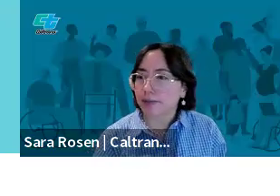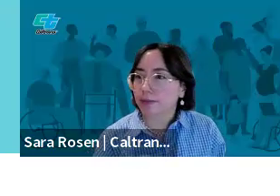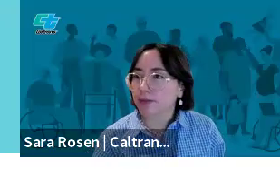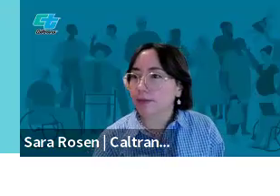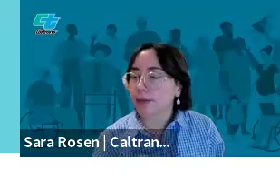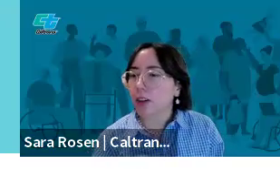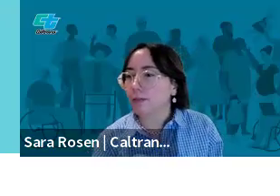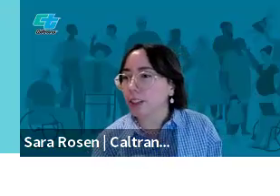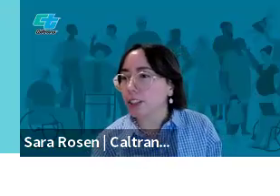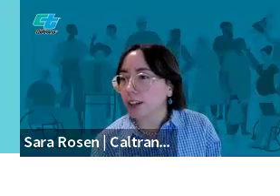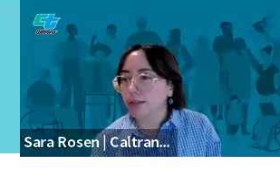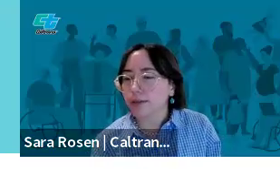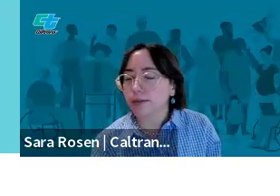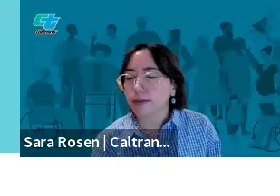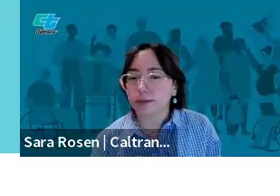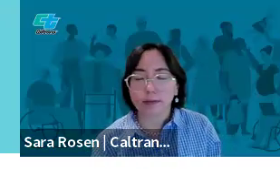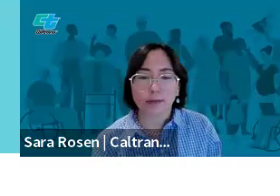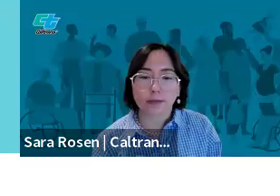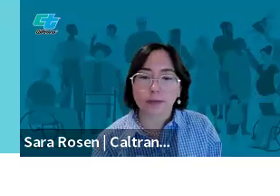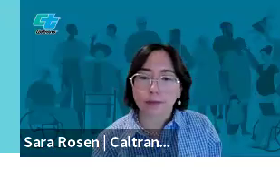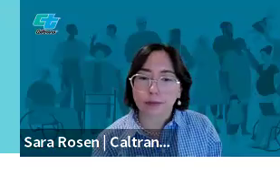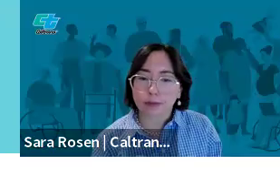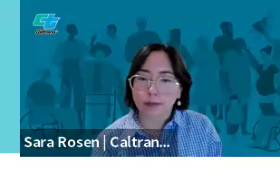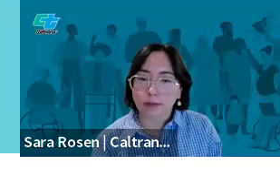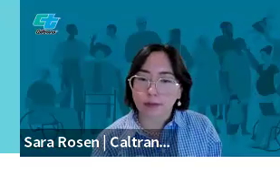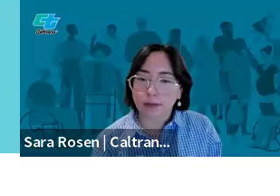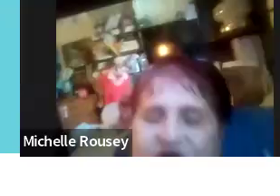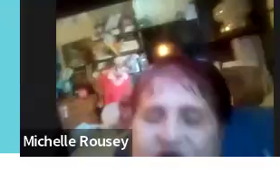you. Oh, Michelle.